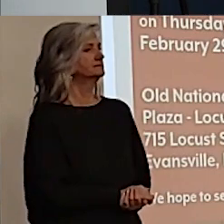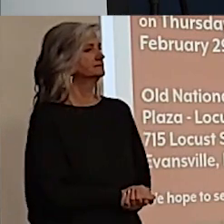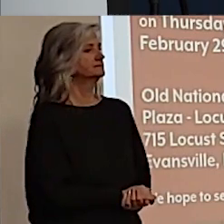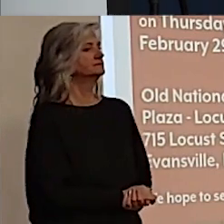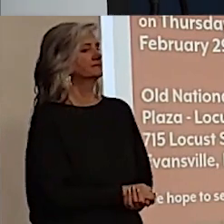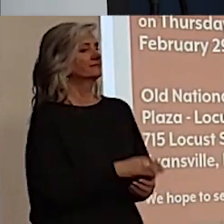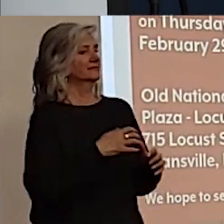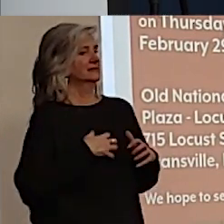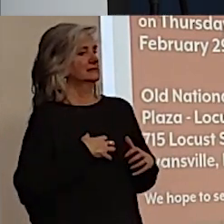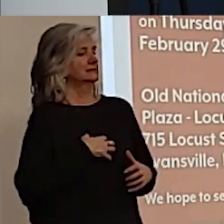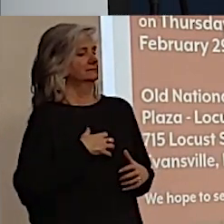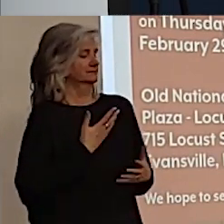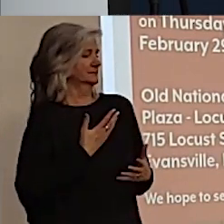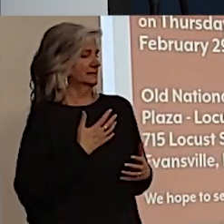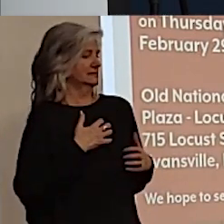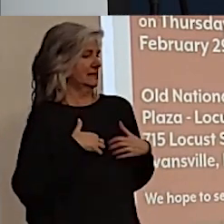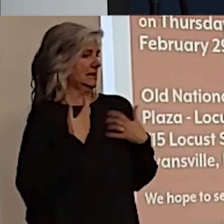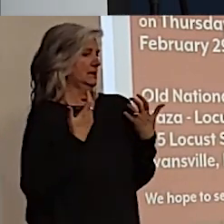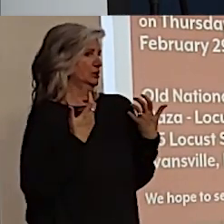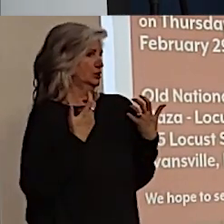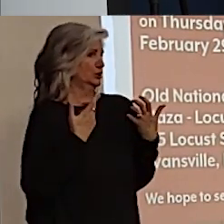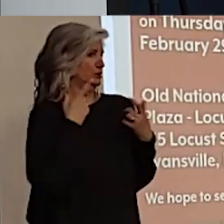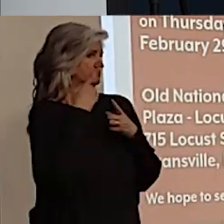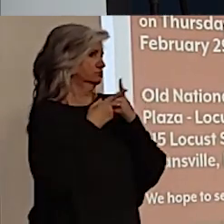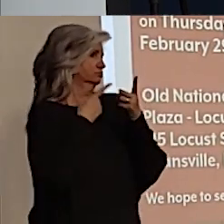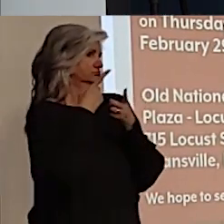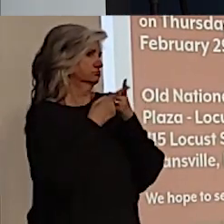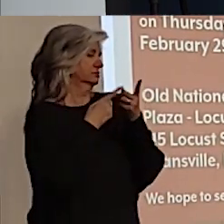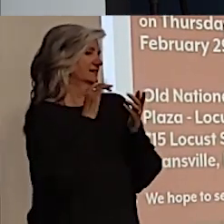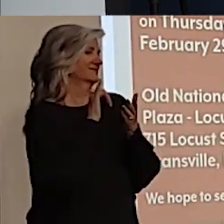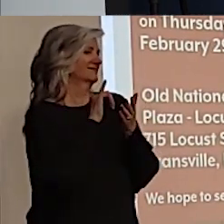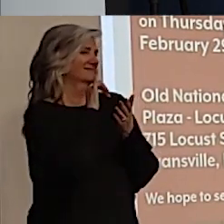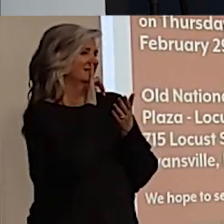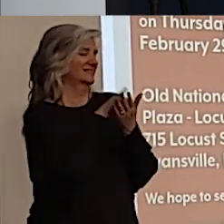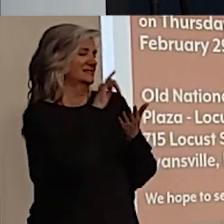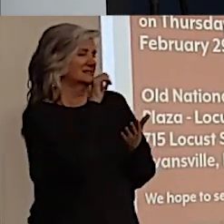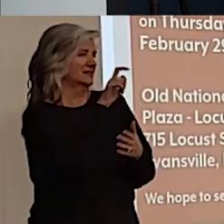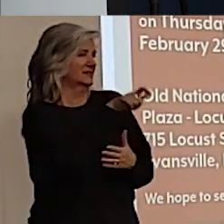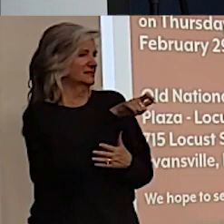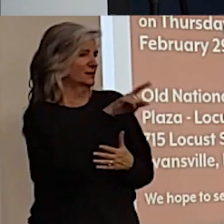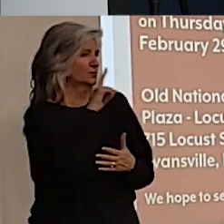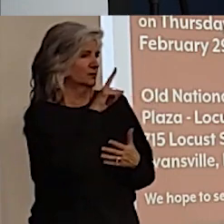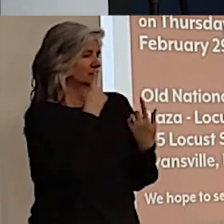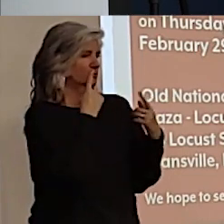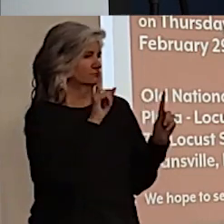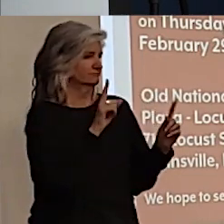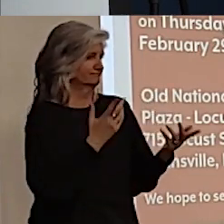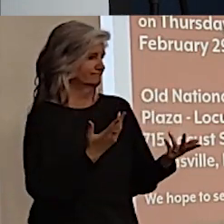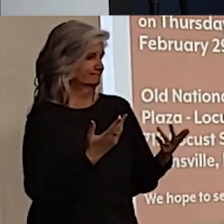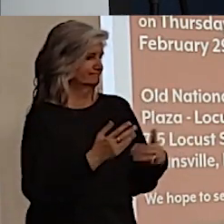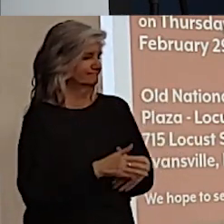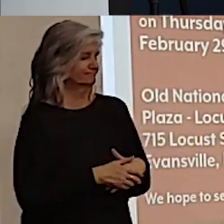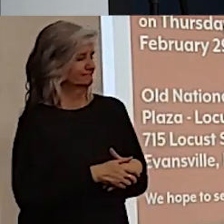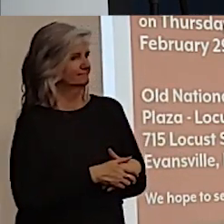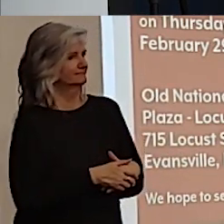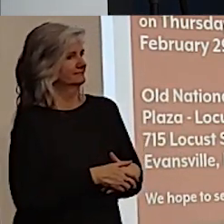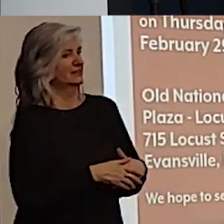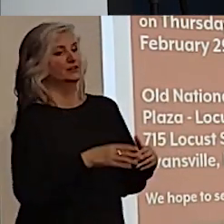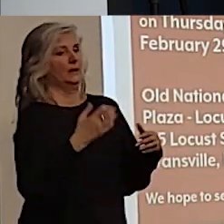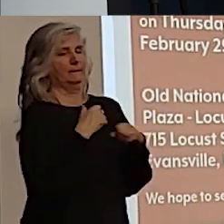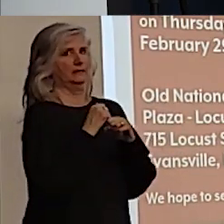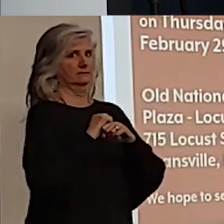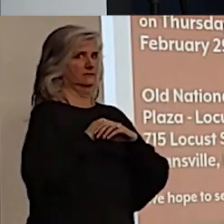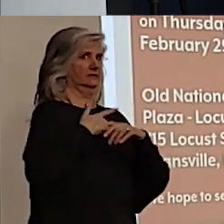It's the anger, it's the finger pointing, it's the screaming that is not necessarily effective. You don't want to make them